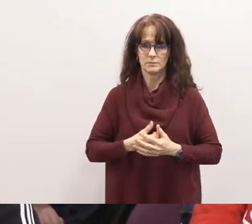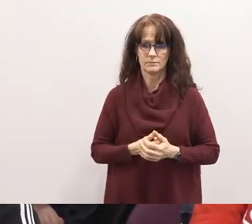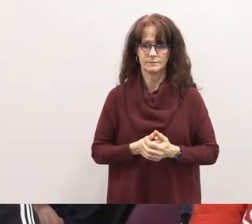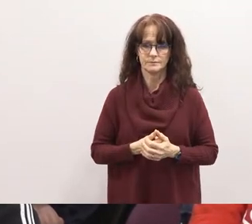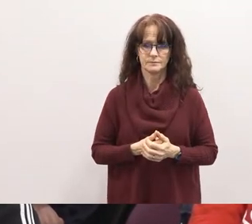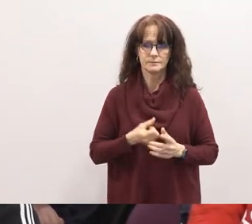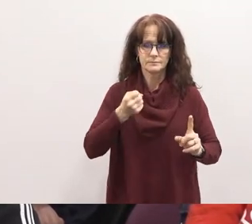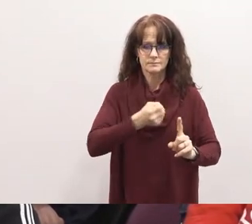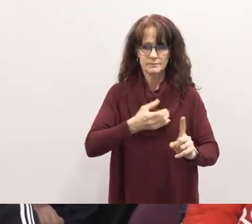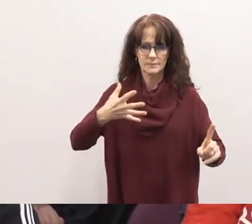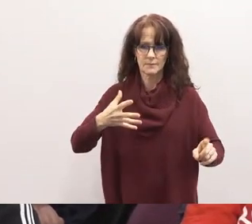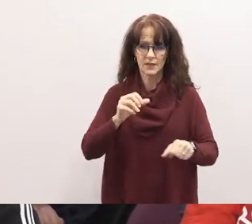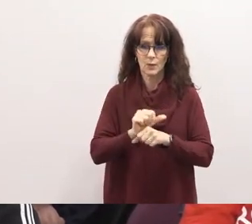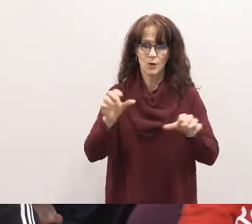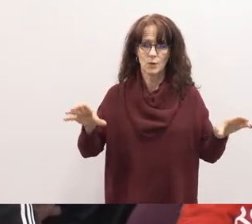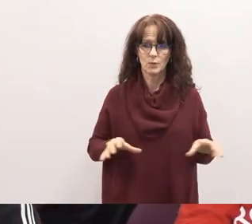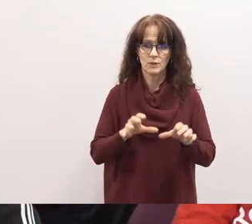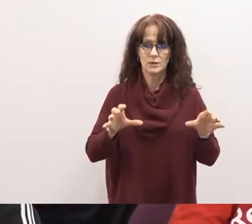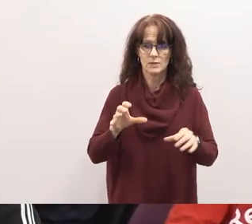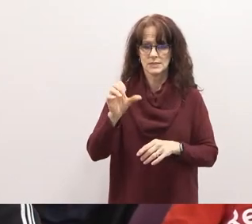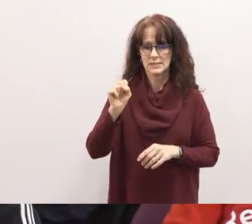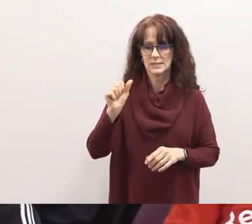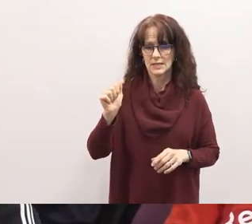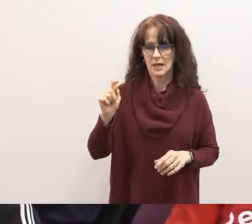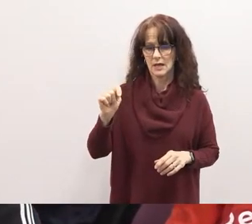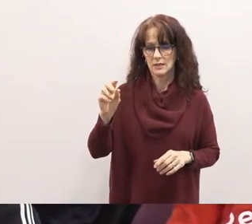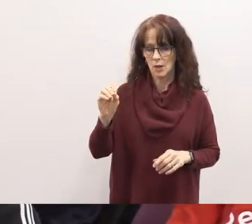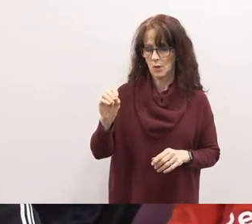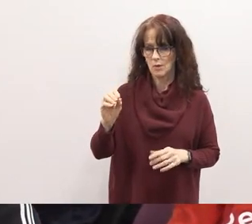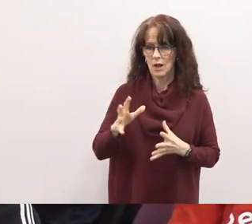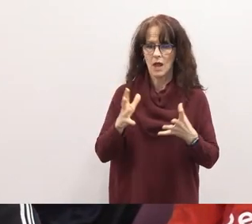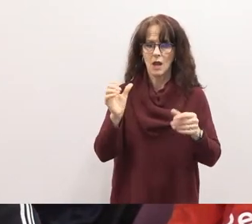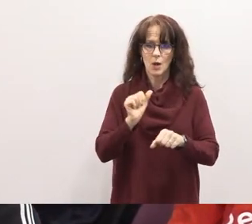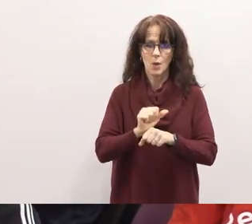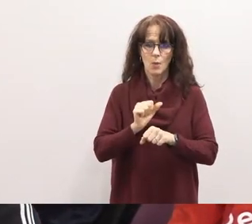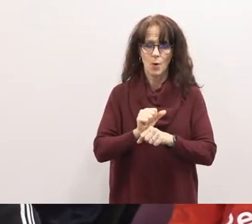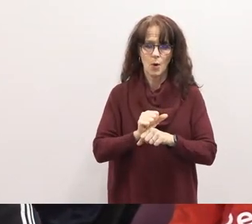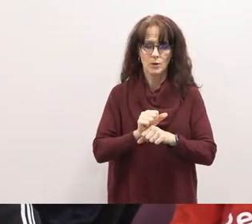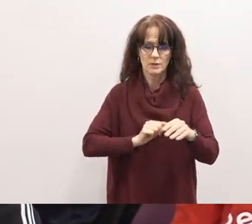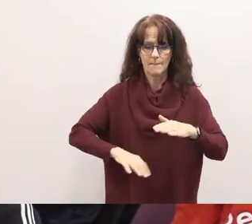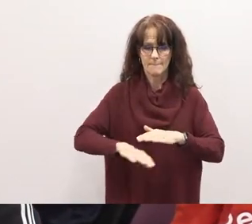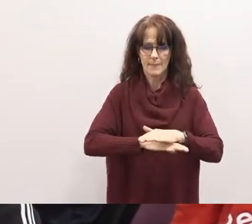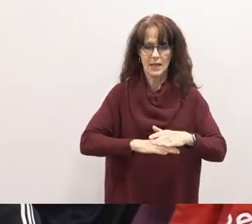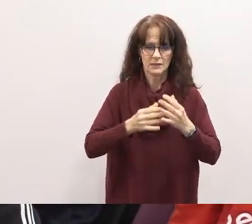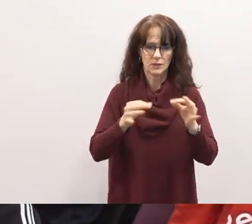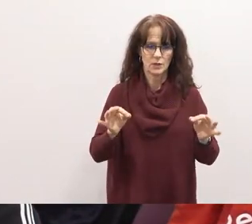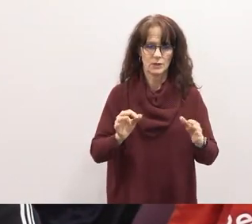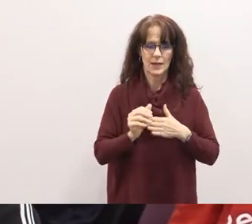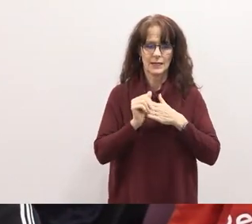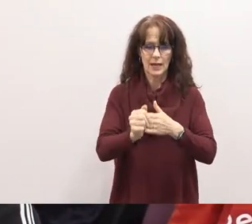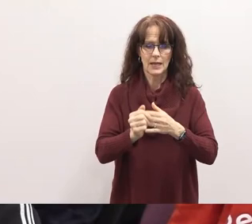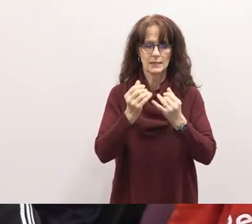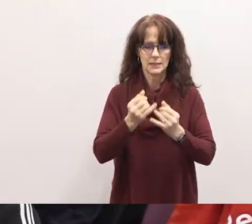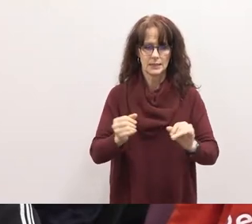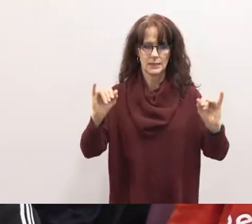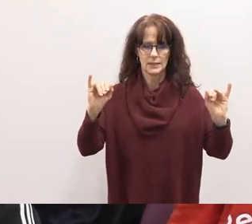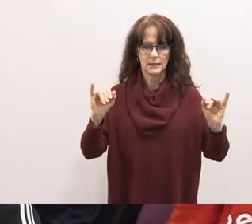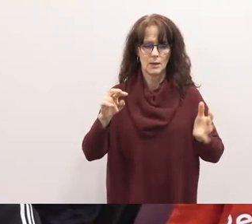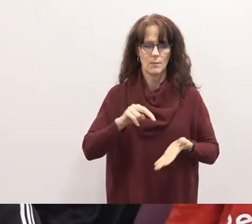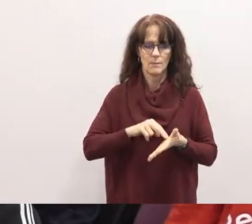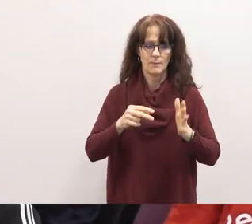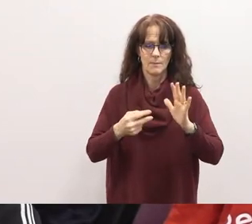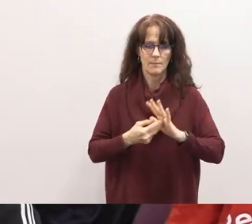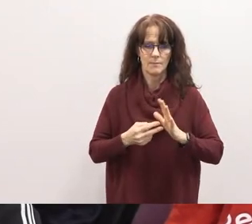Elaborating more on the work we do at SADO, we do a lot of work-based learning and guided independence. Now, what this means